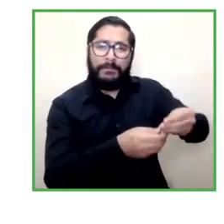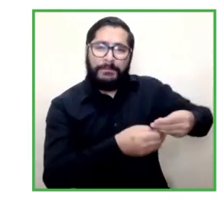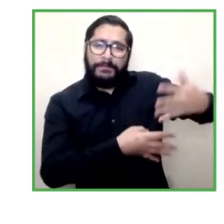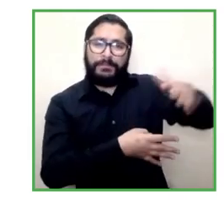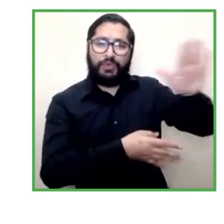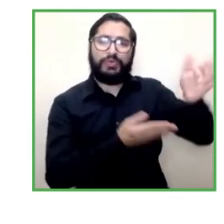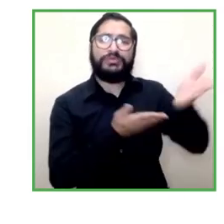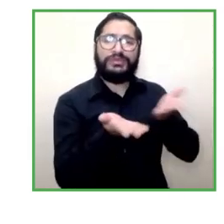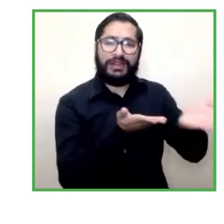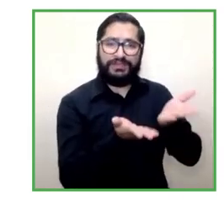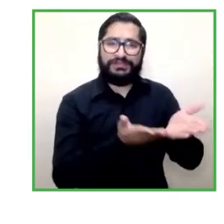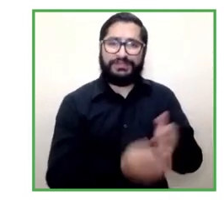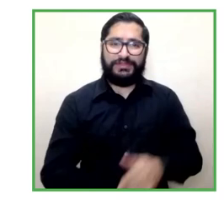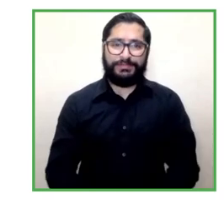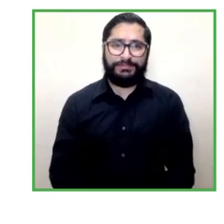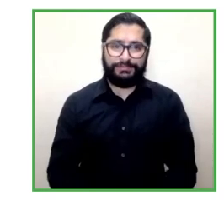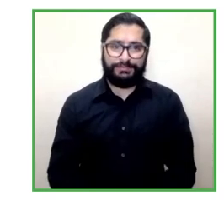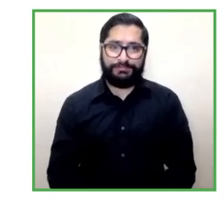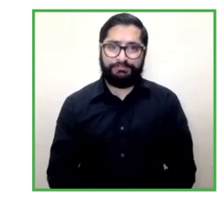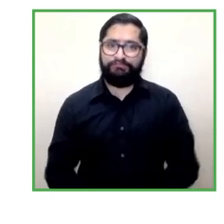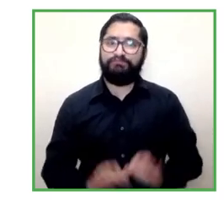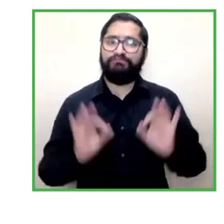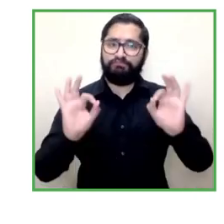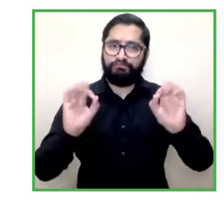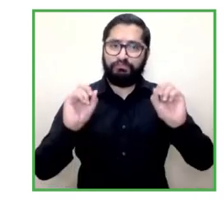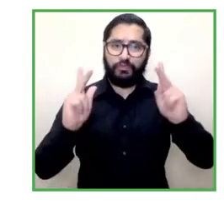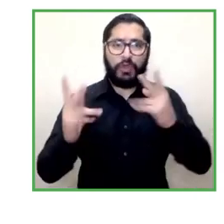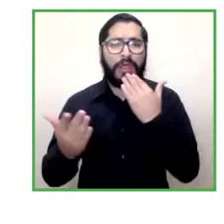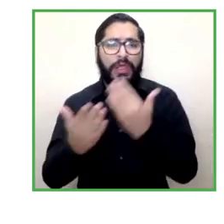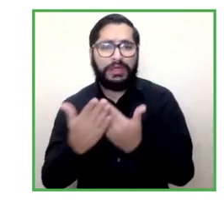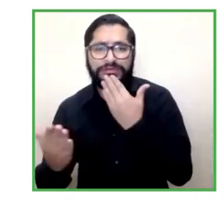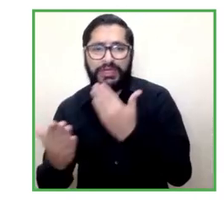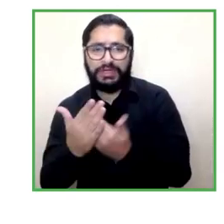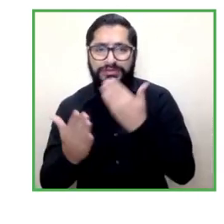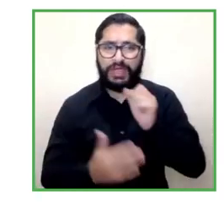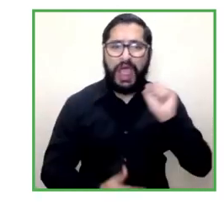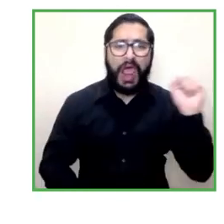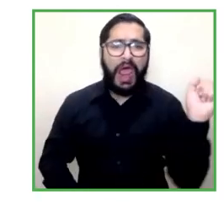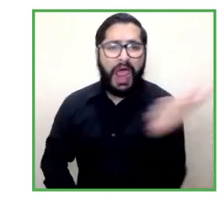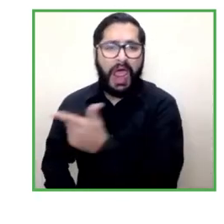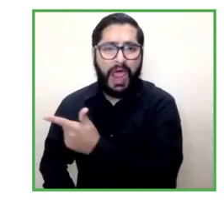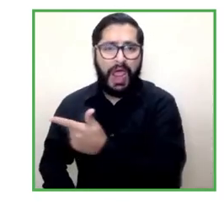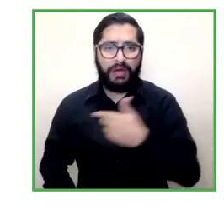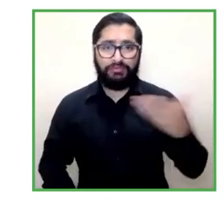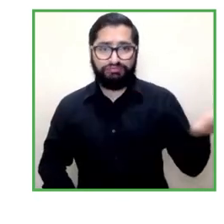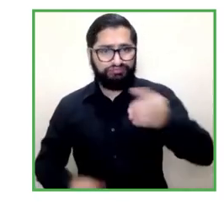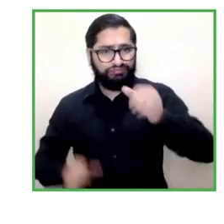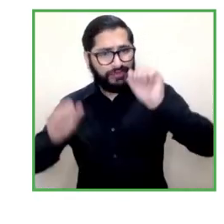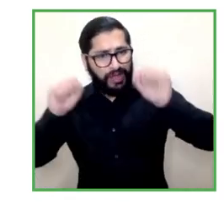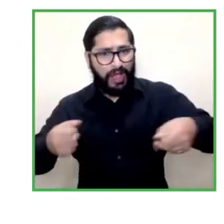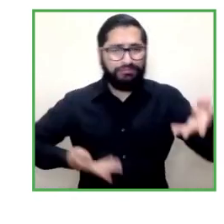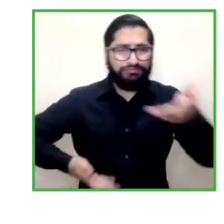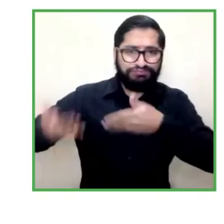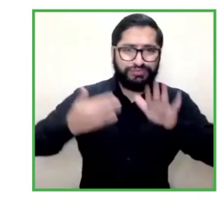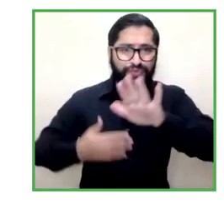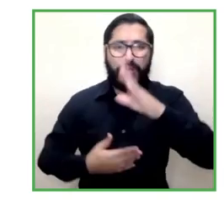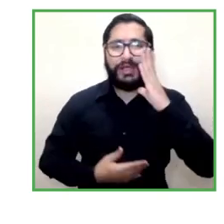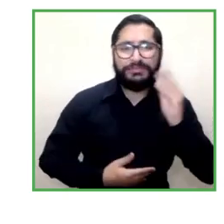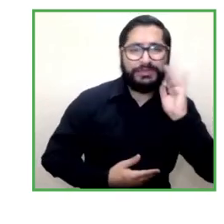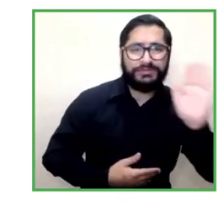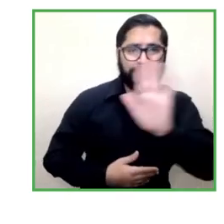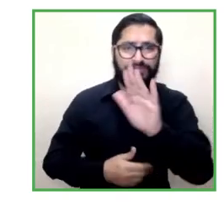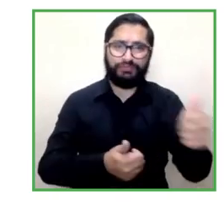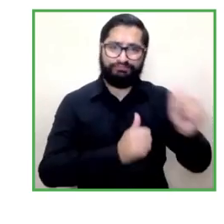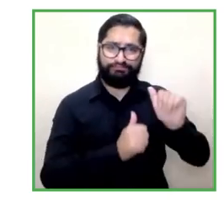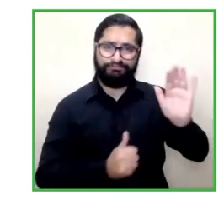Perfecto. Muchas gracias. Perfect. Thank you, everyone, for sharing your challenges. And I would like